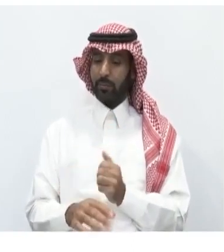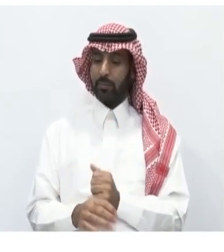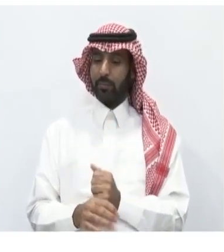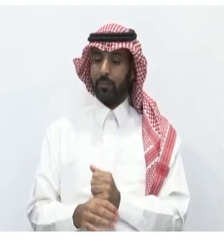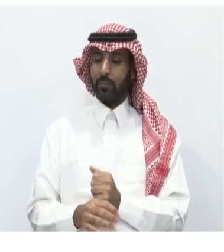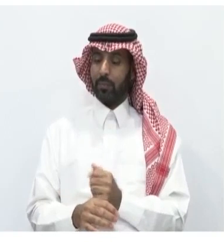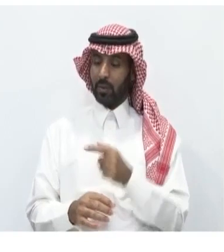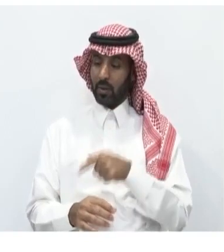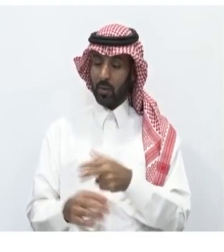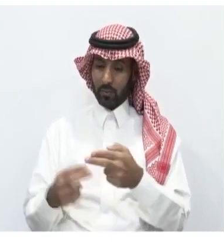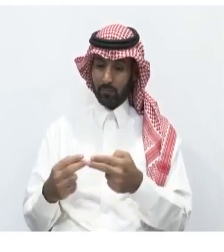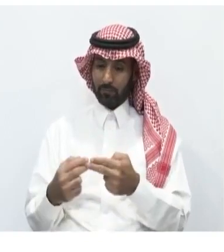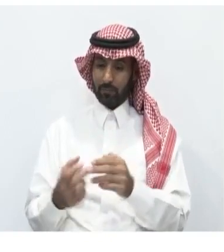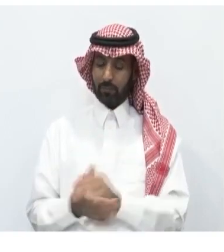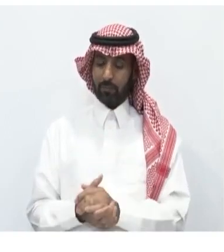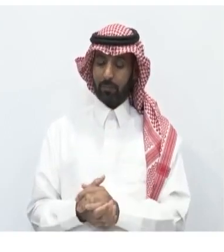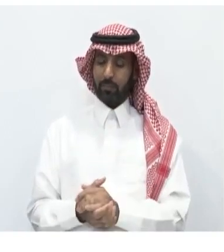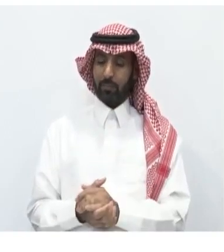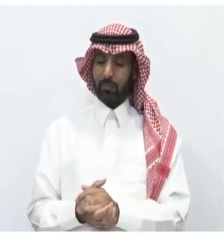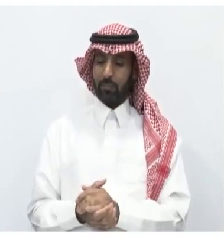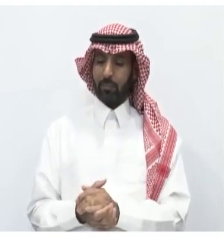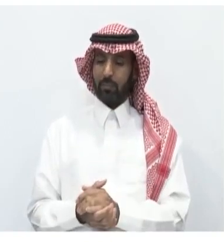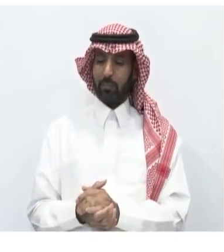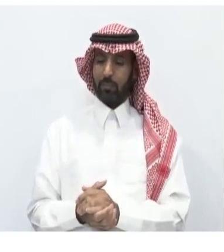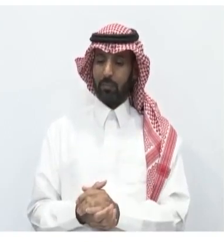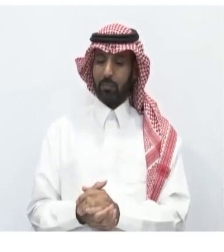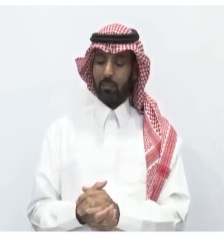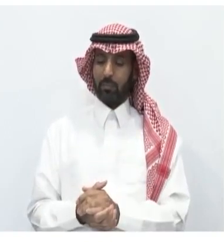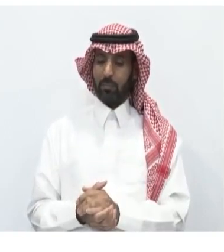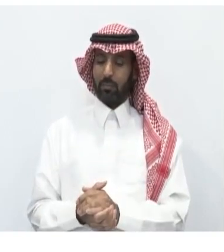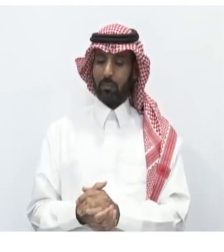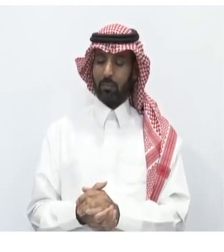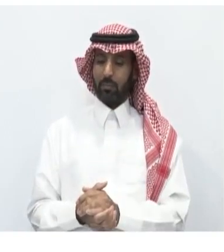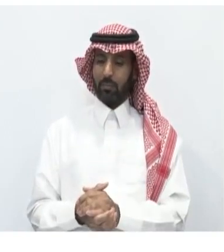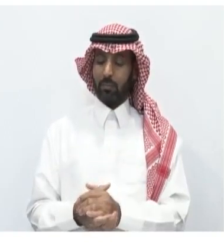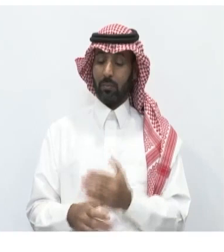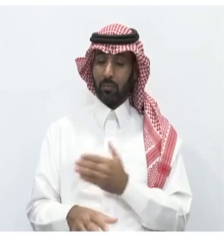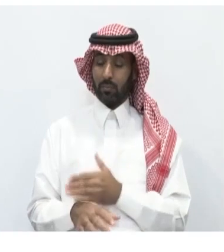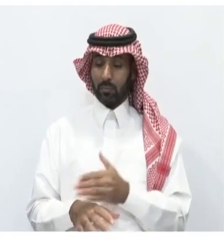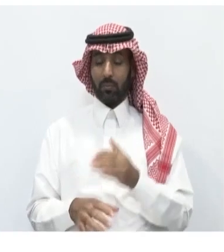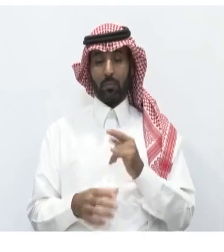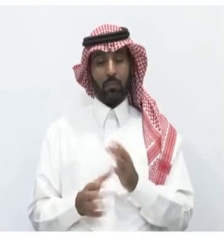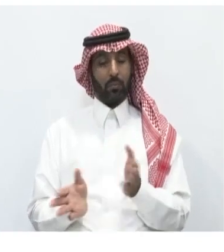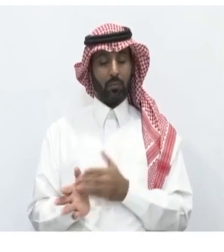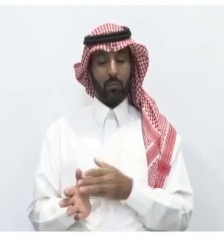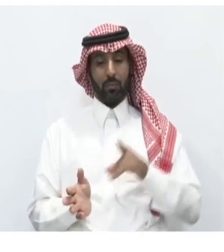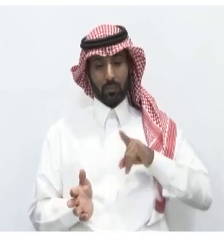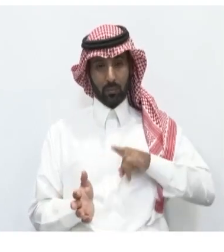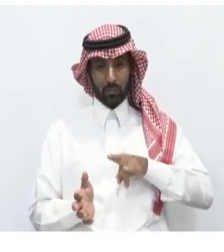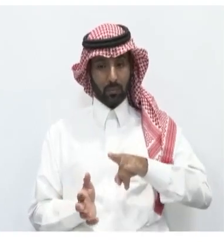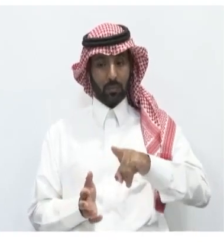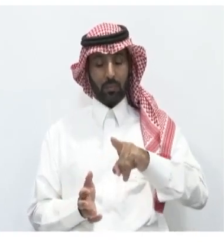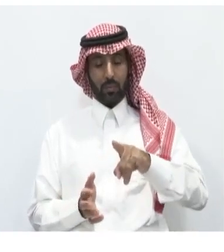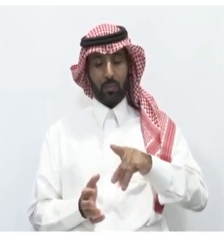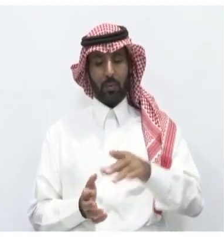It's closed now. That's why he is going back to the hotel. Number five, the flight was rather or barely